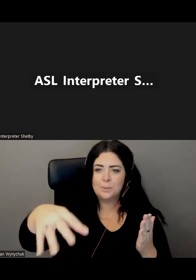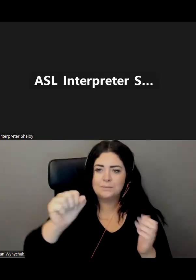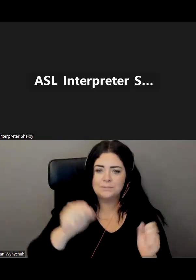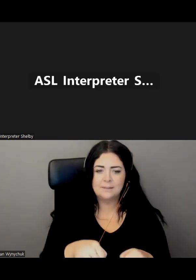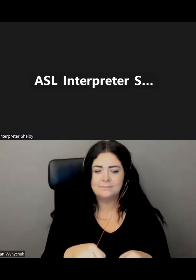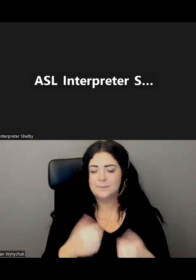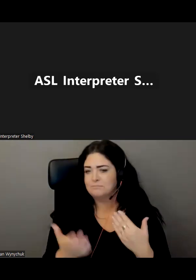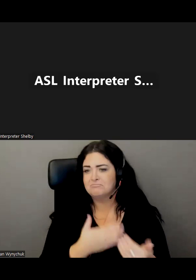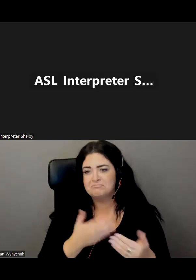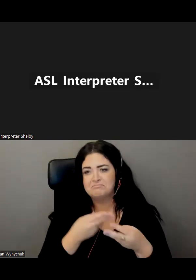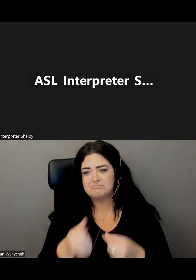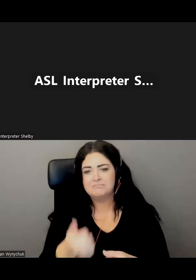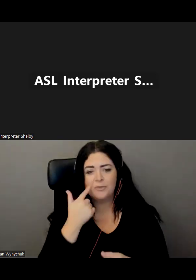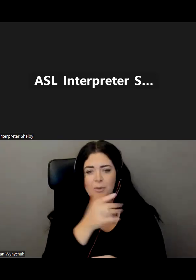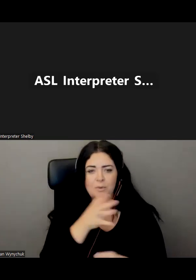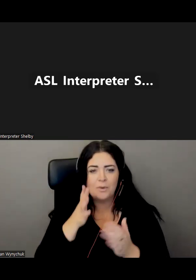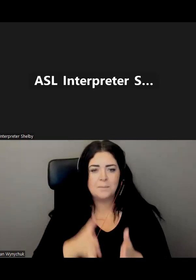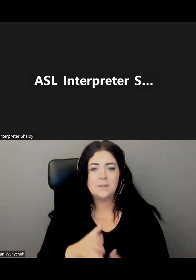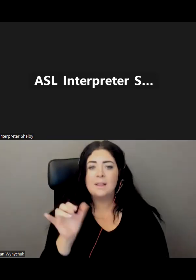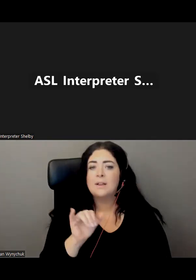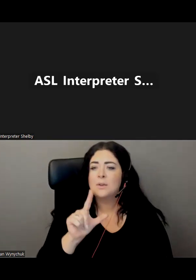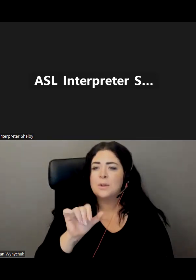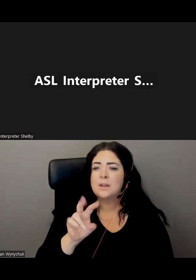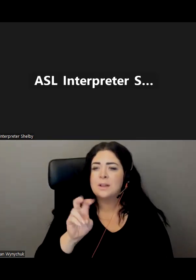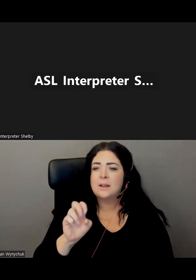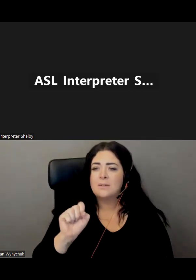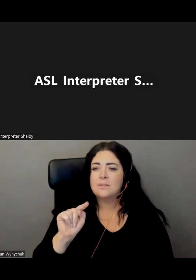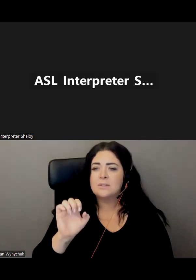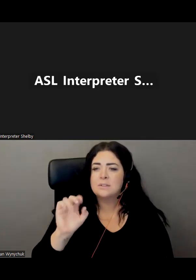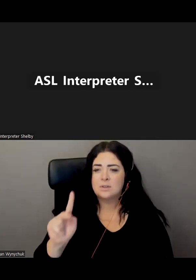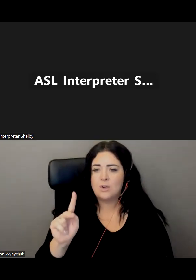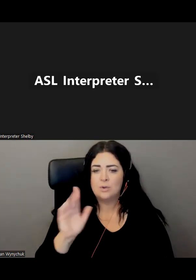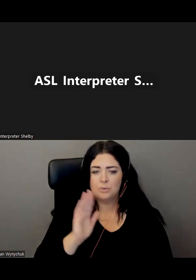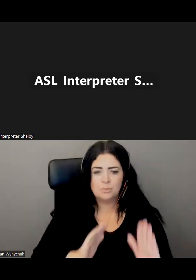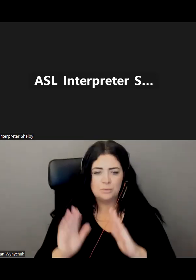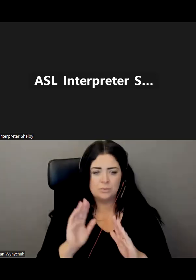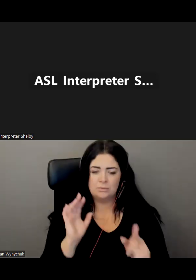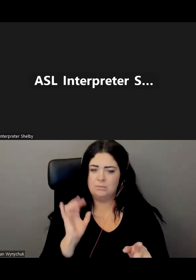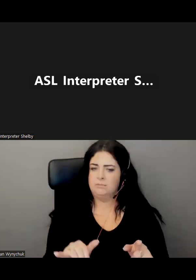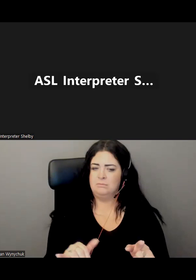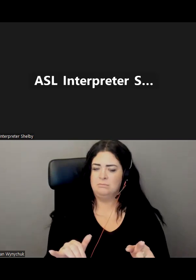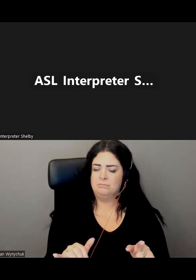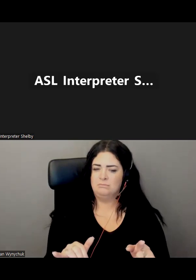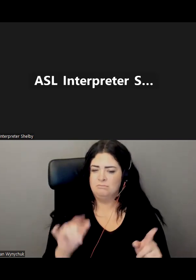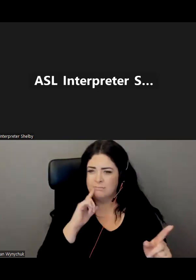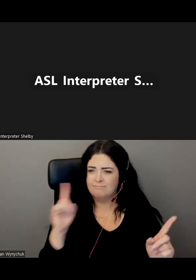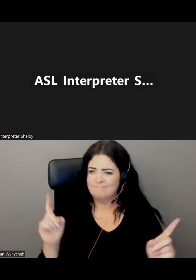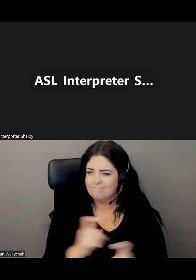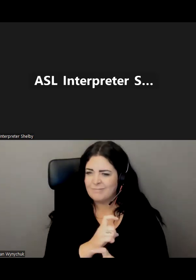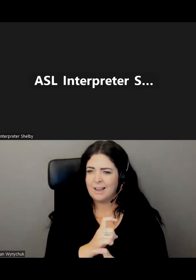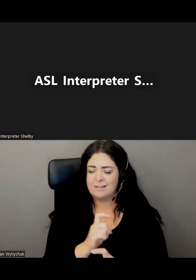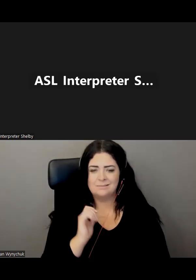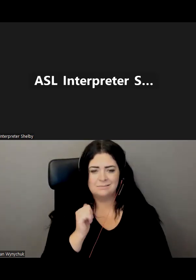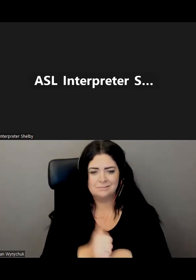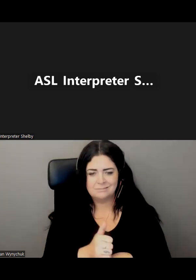nowadays. And then they also have livestock robots. These are probably the most complicated to integrate